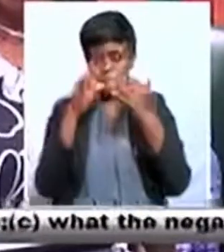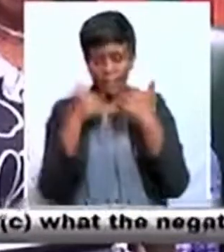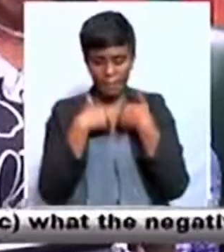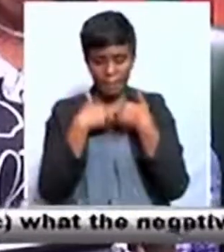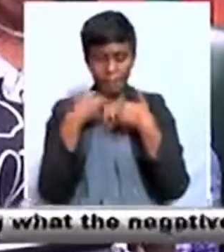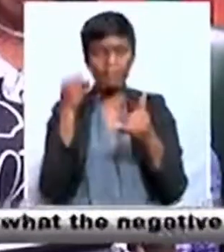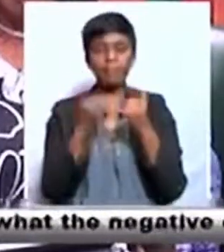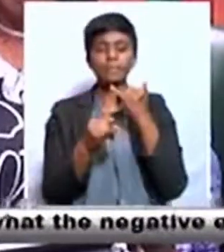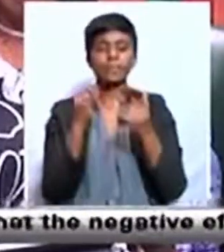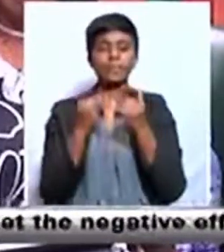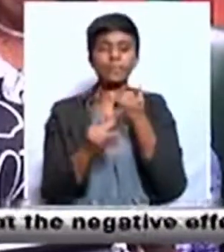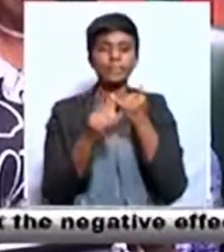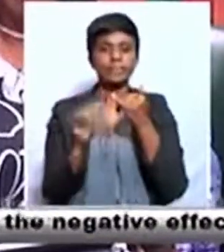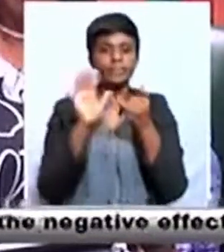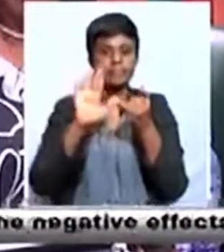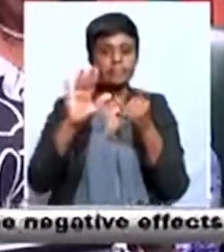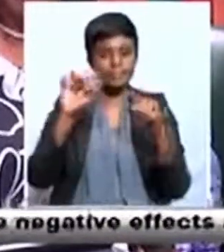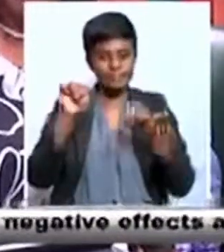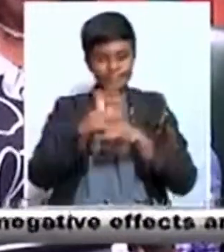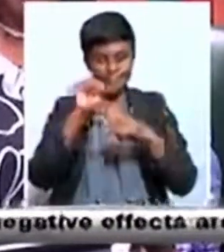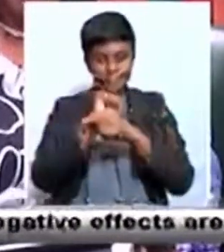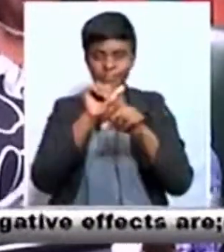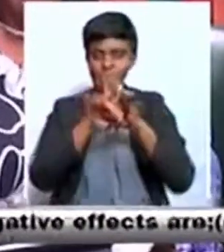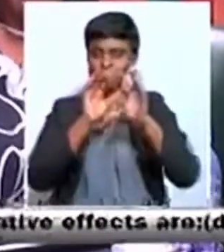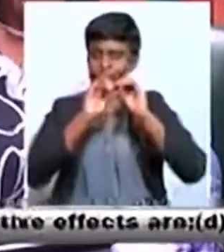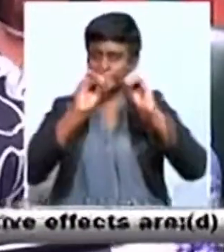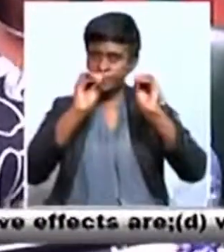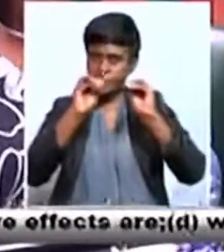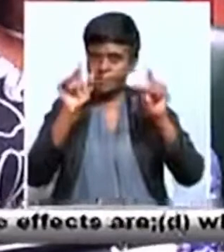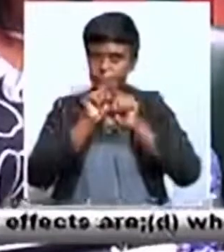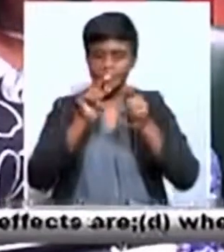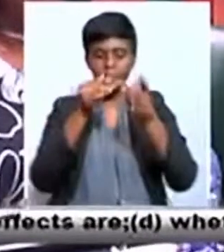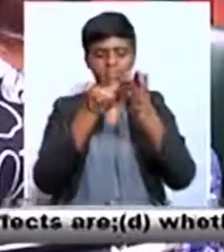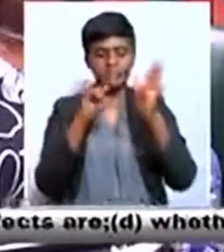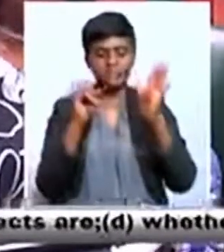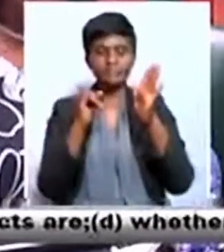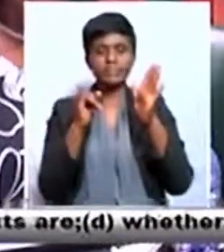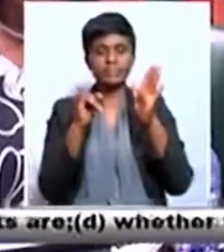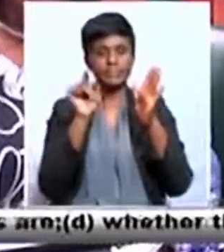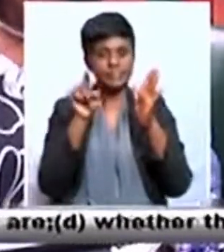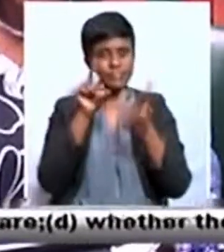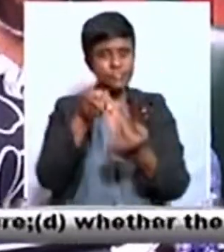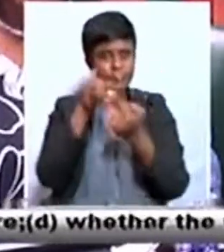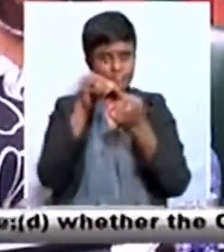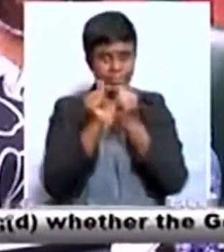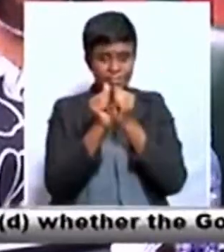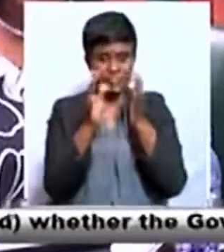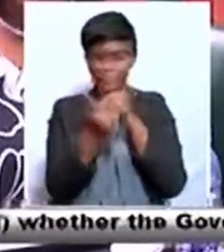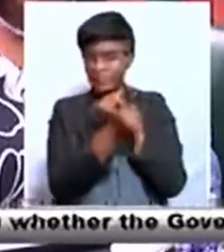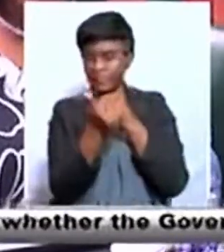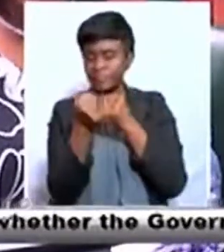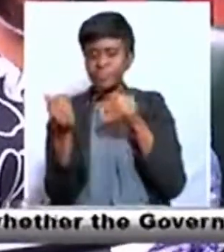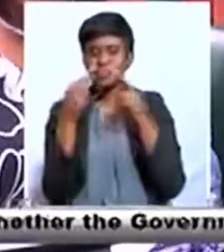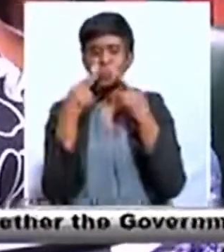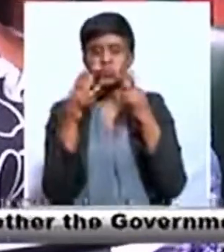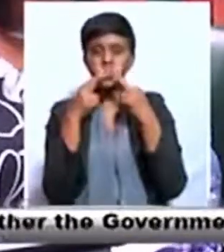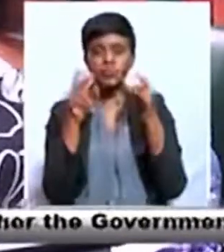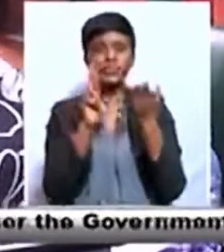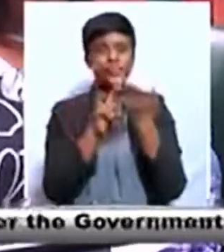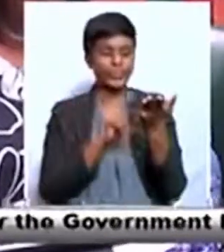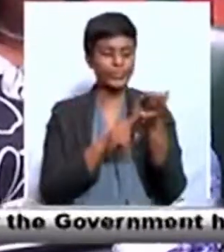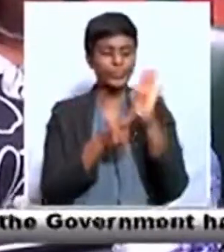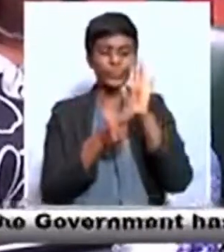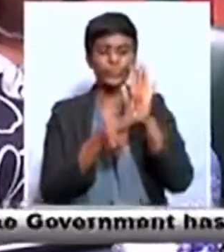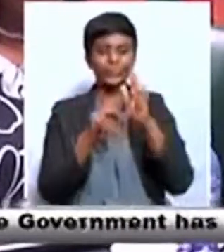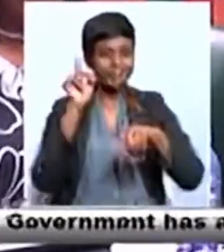completed the course of instruction. A unique identifier without any accompanying results record